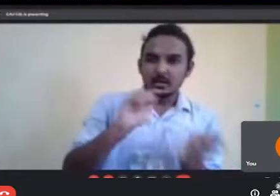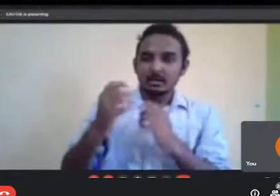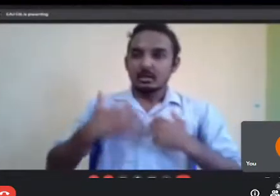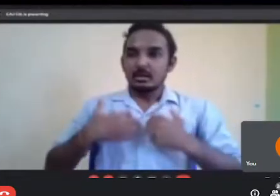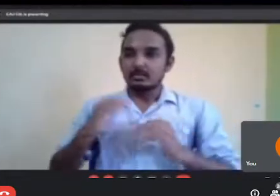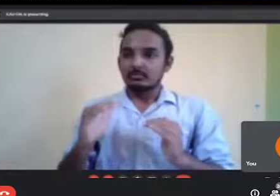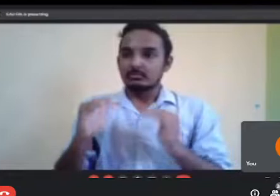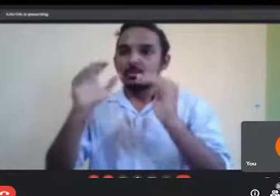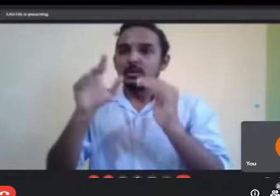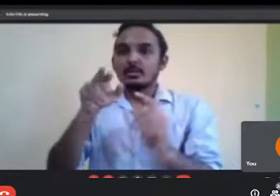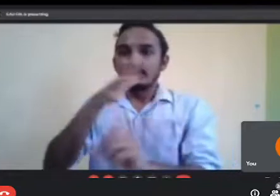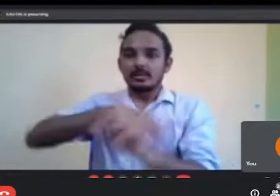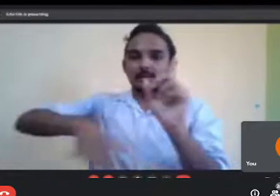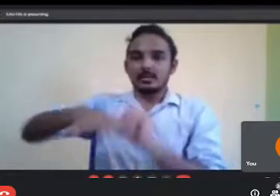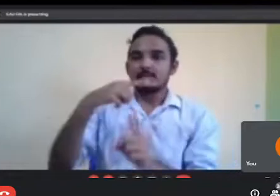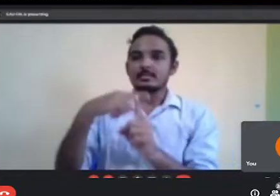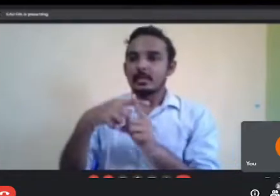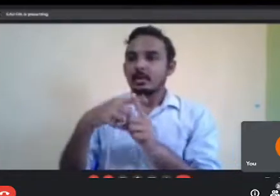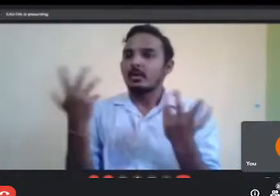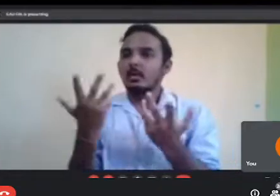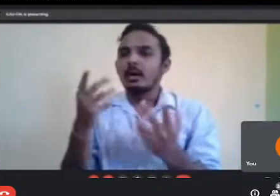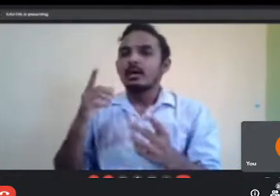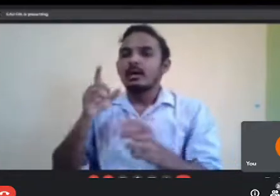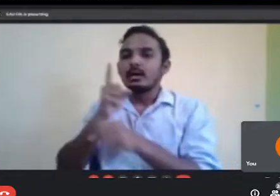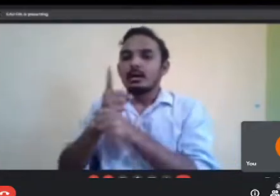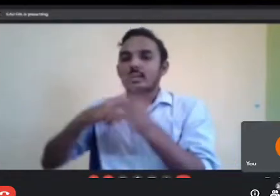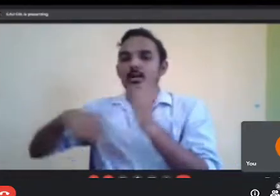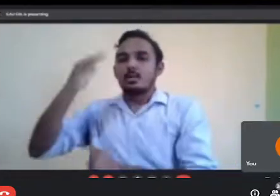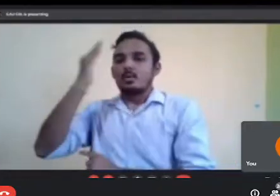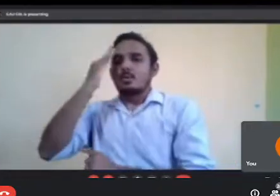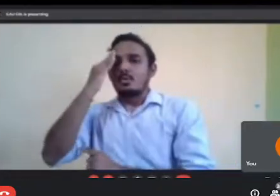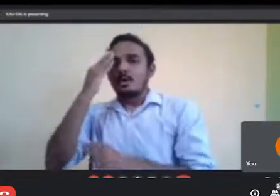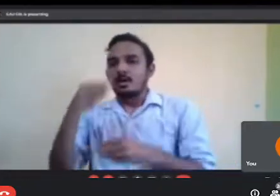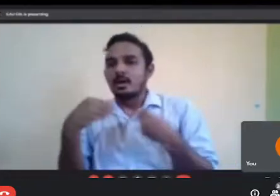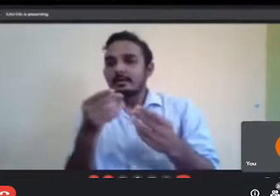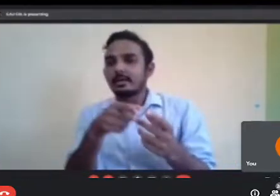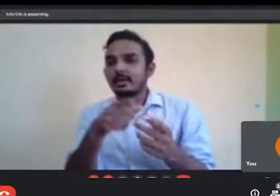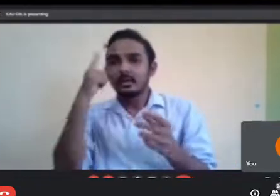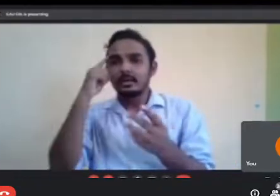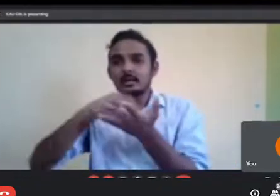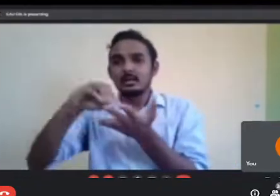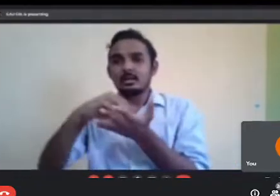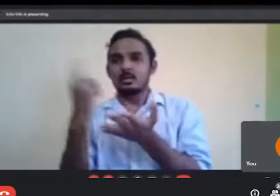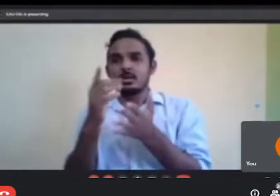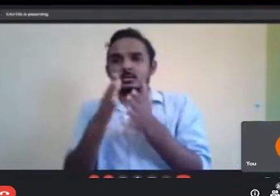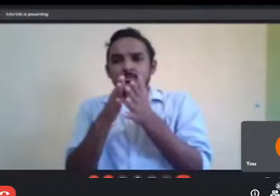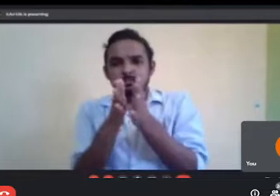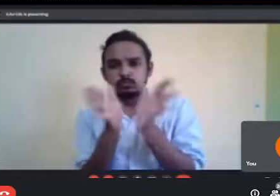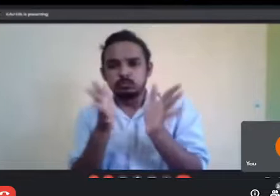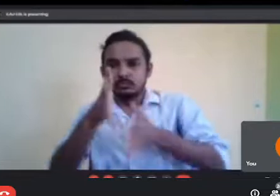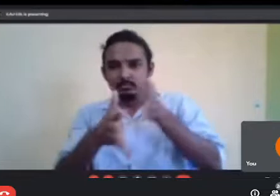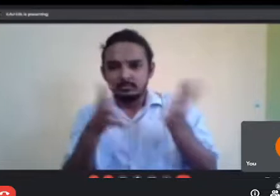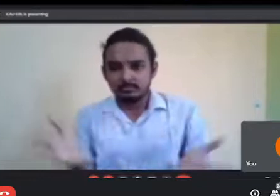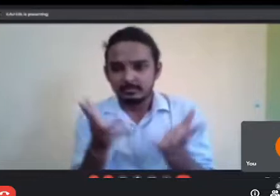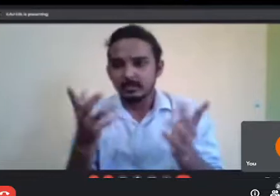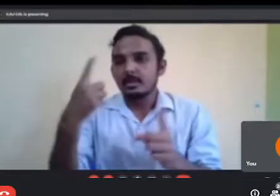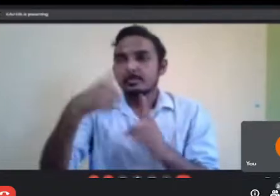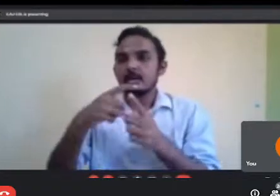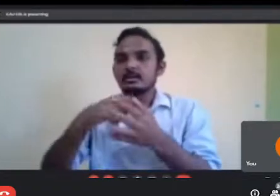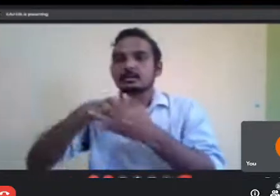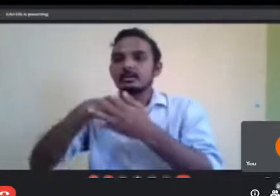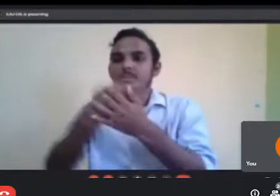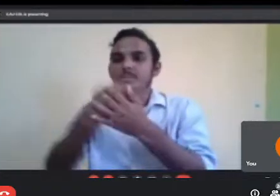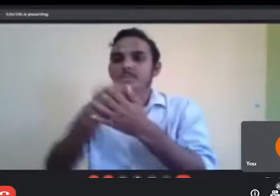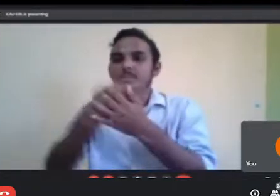interested, and the kind of environment you're giving has direct influence on this. And the fact is that we are